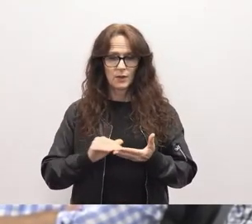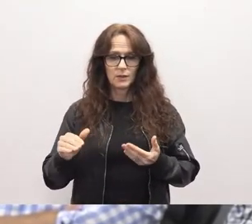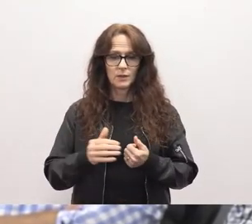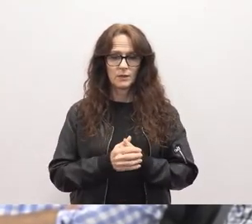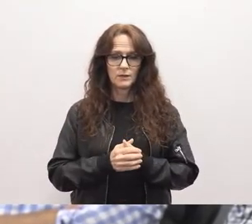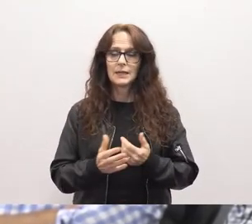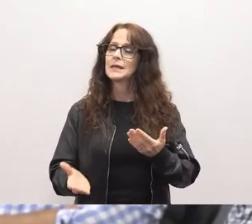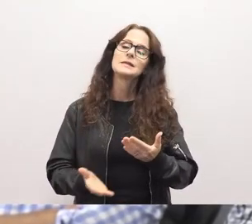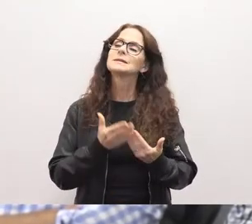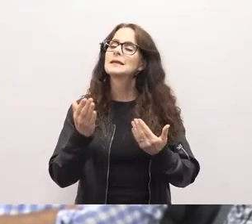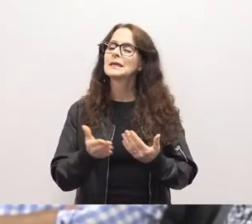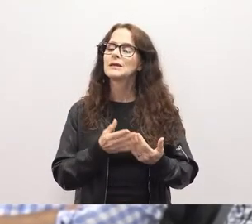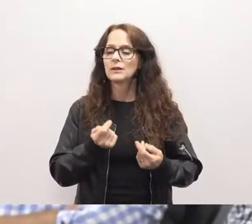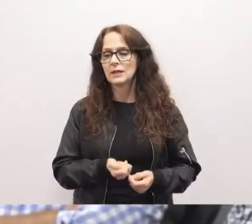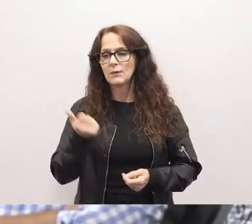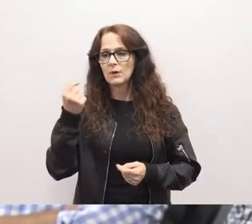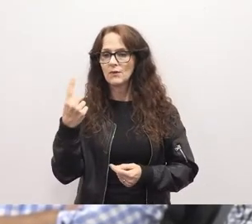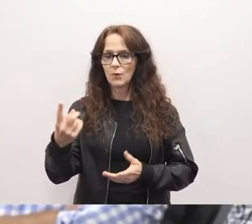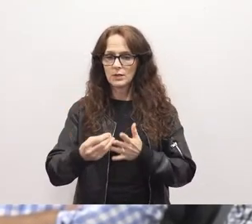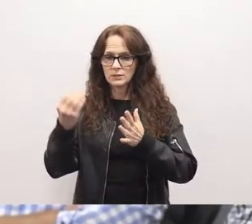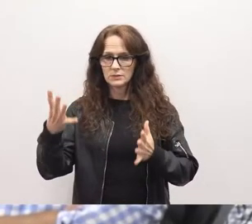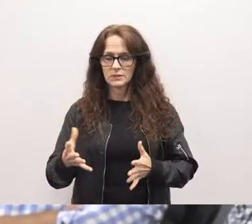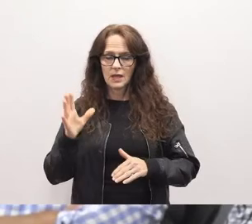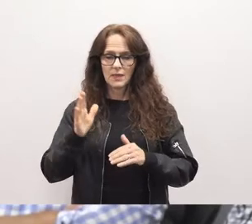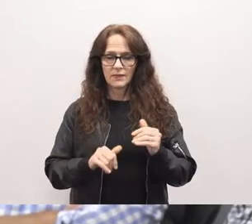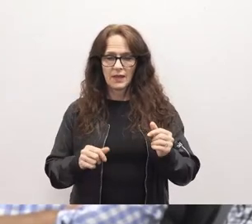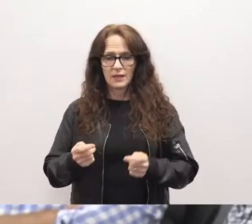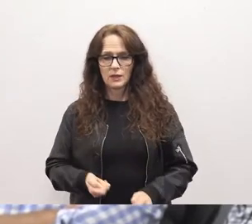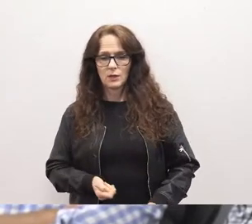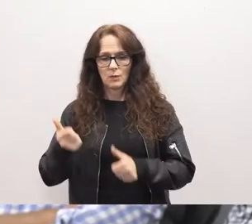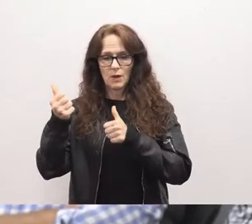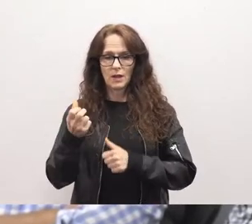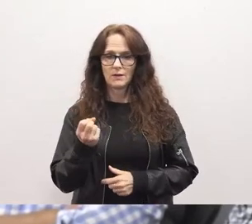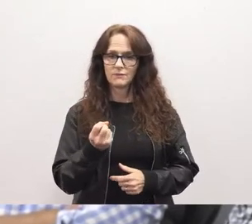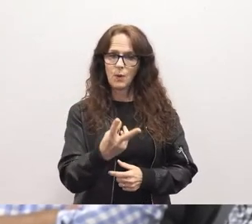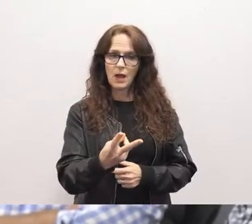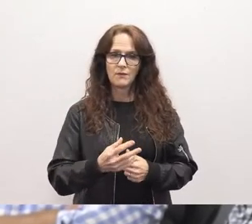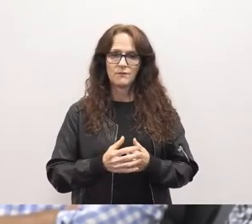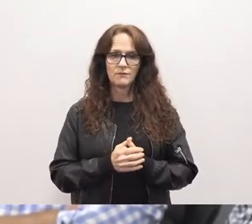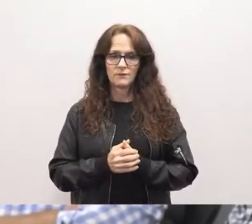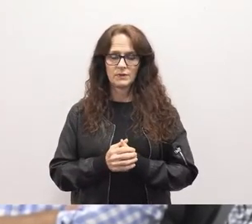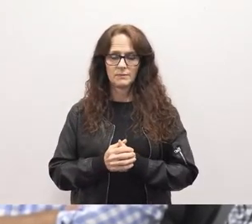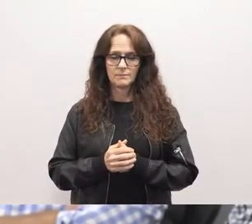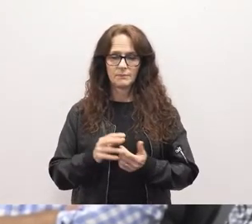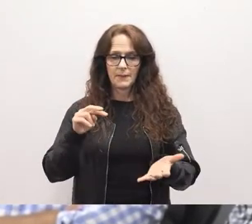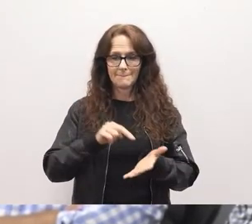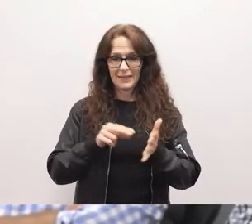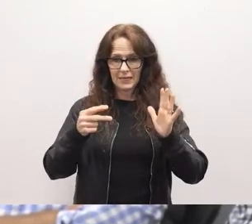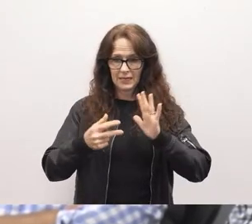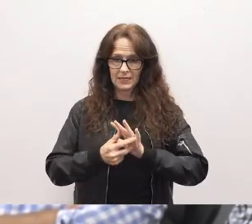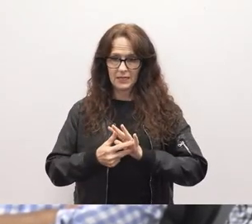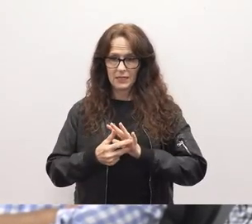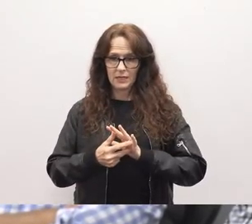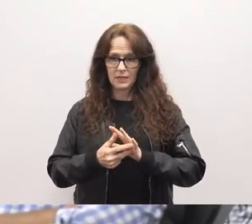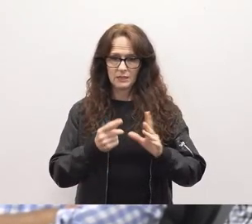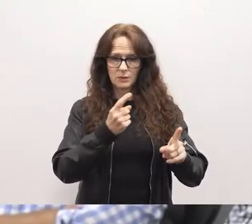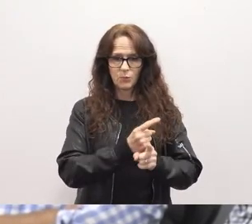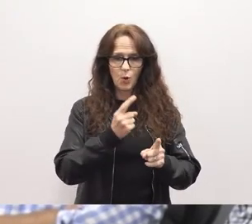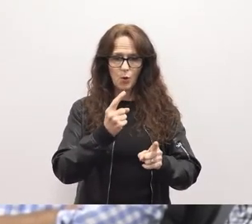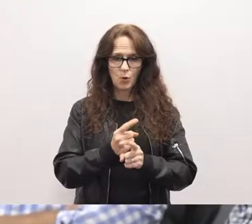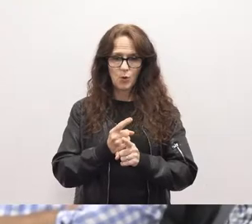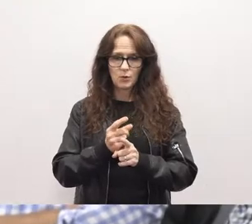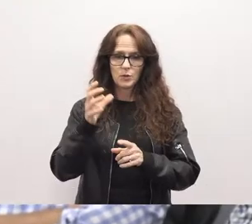it's easier to get rid of one student than it is to get rid of 12. Meaning, it's appropriate